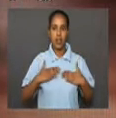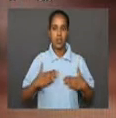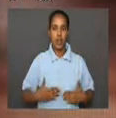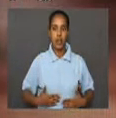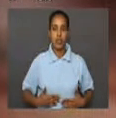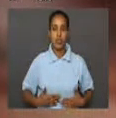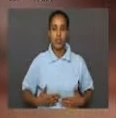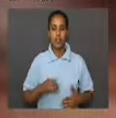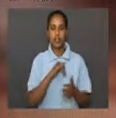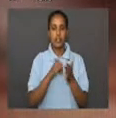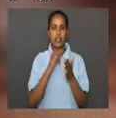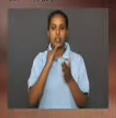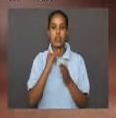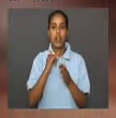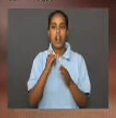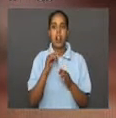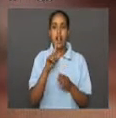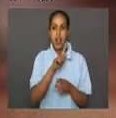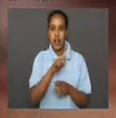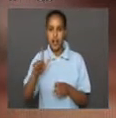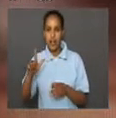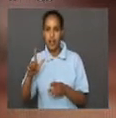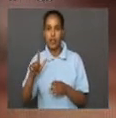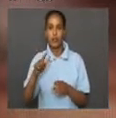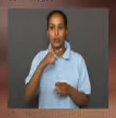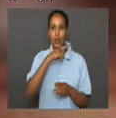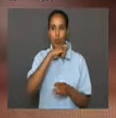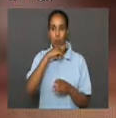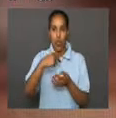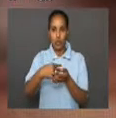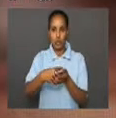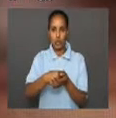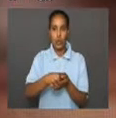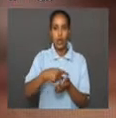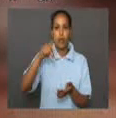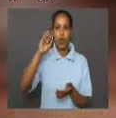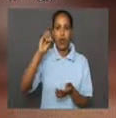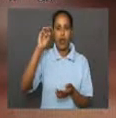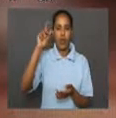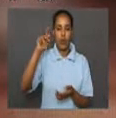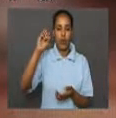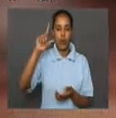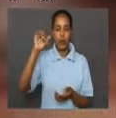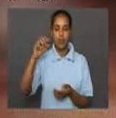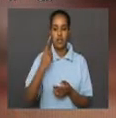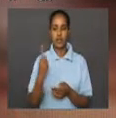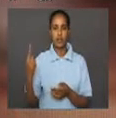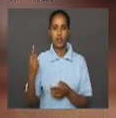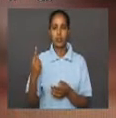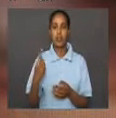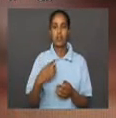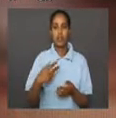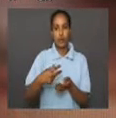Structurally, it is a linear glucose polymer. The individual units